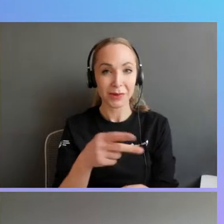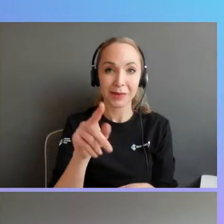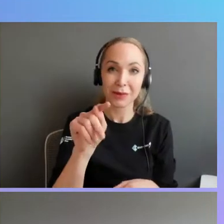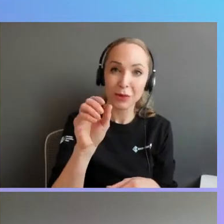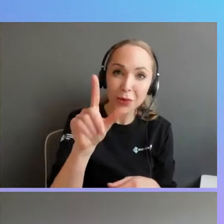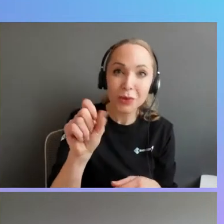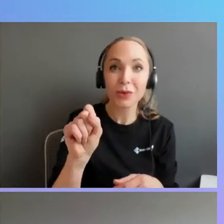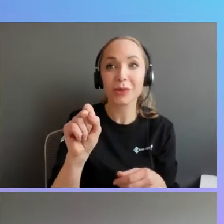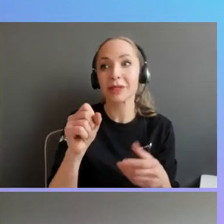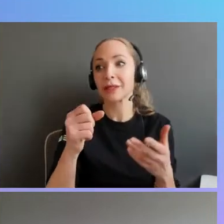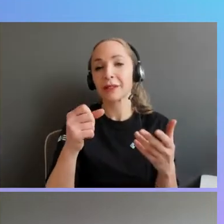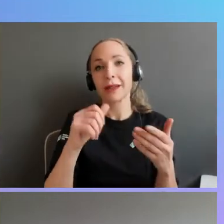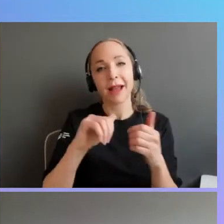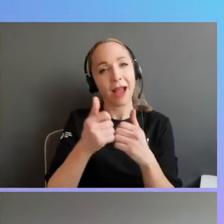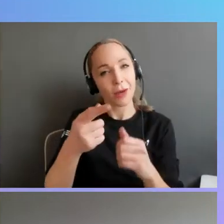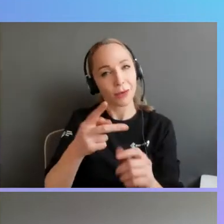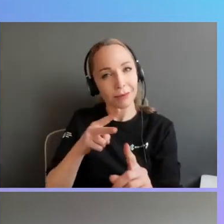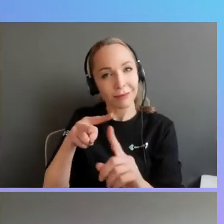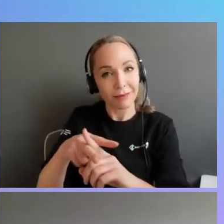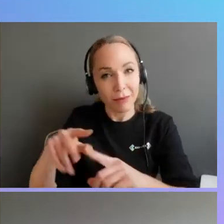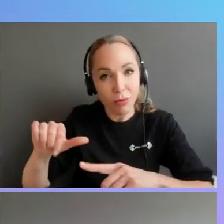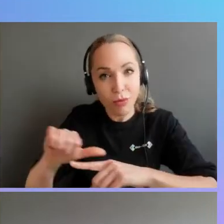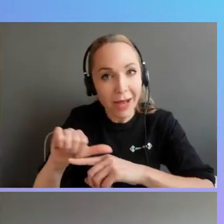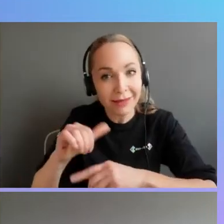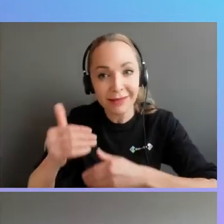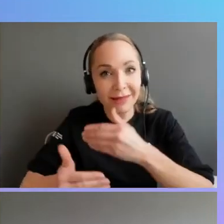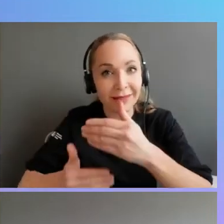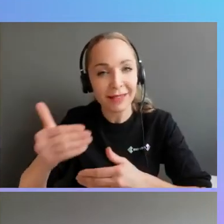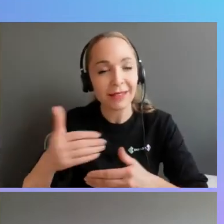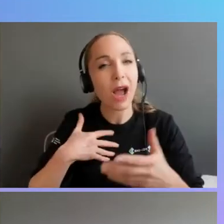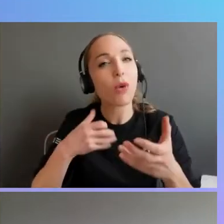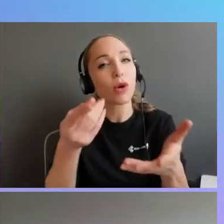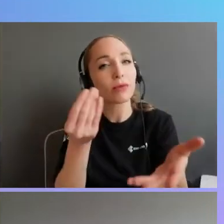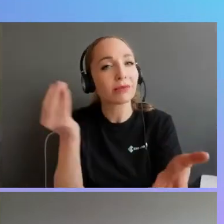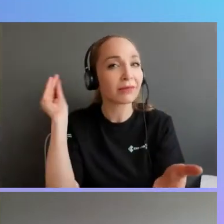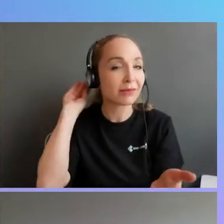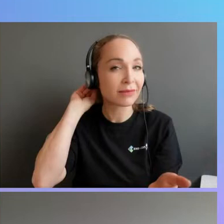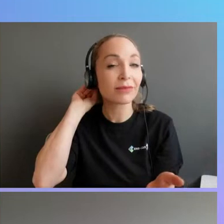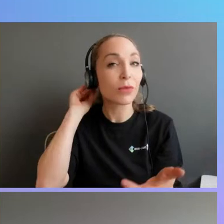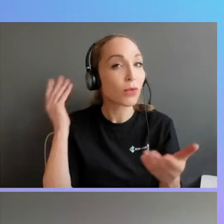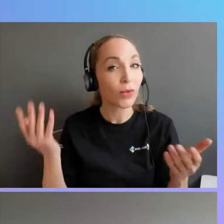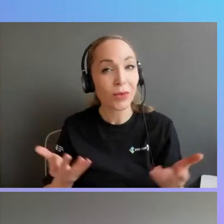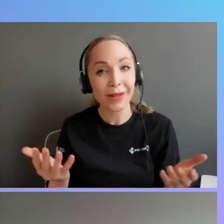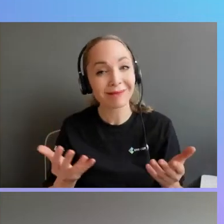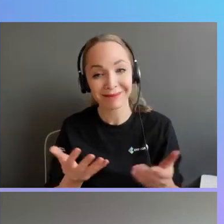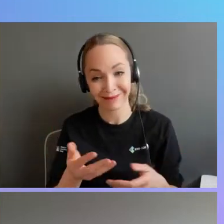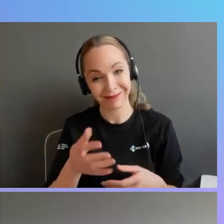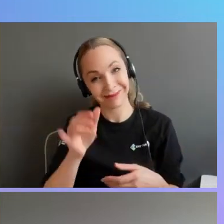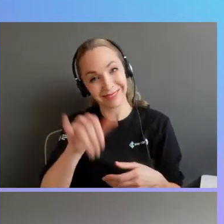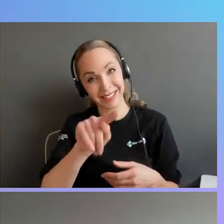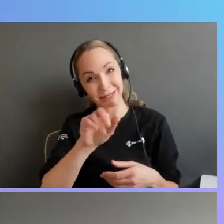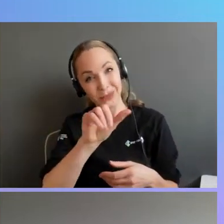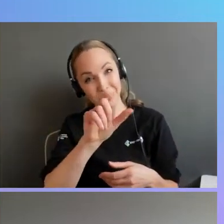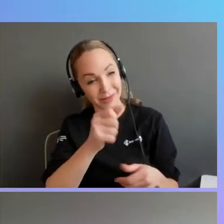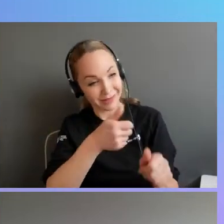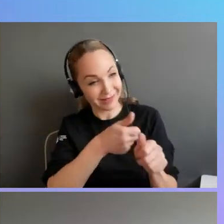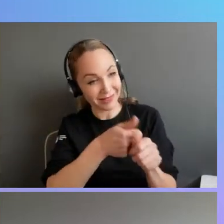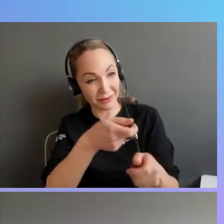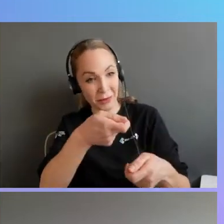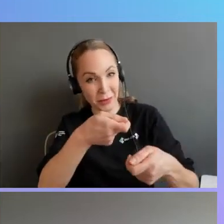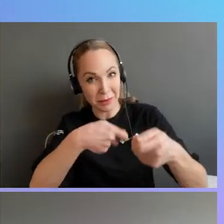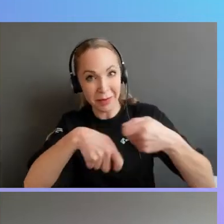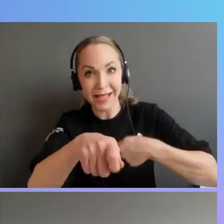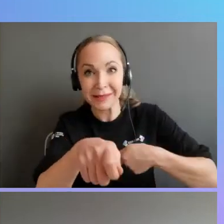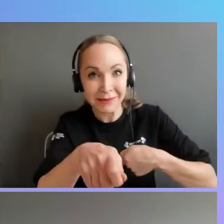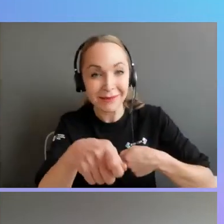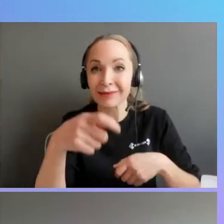to keep in mind that this is not a replacement for full accessibility